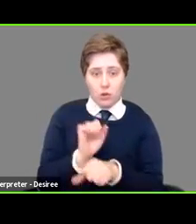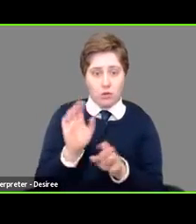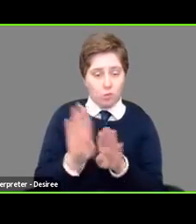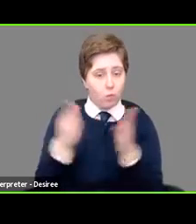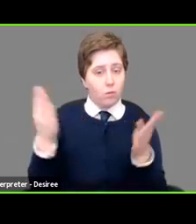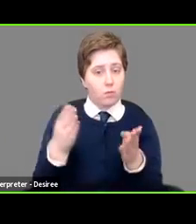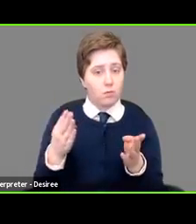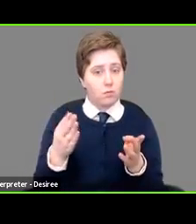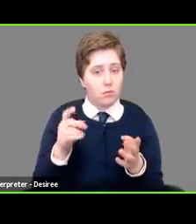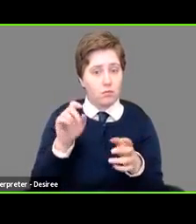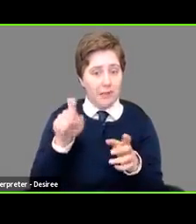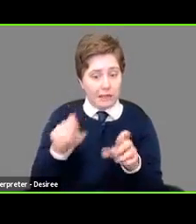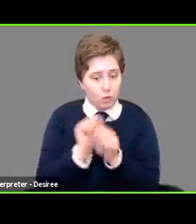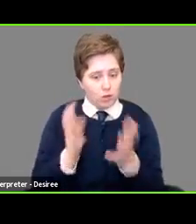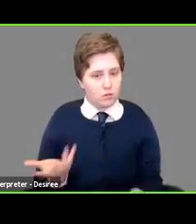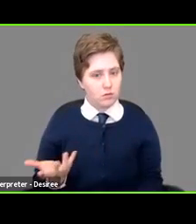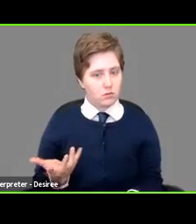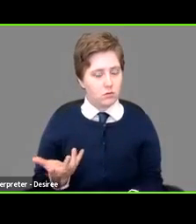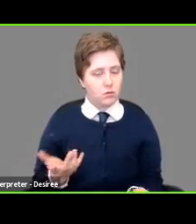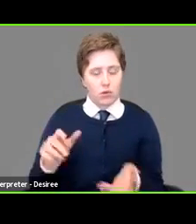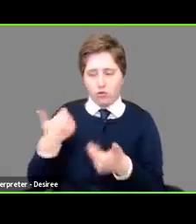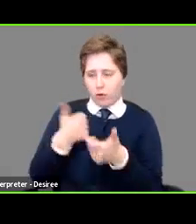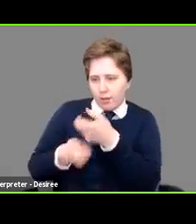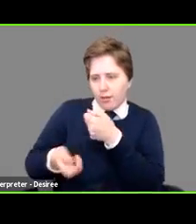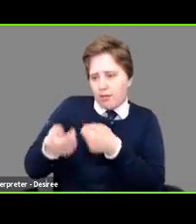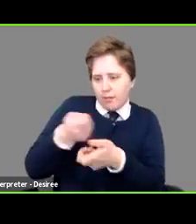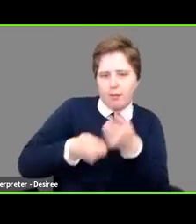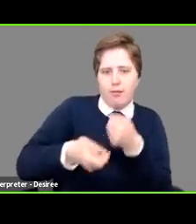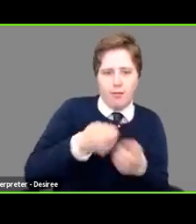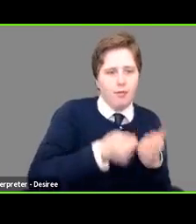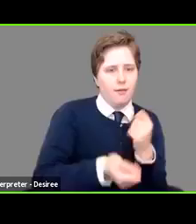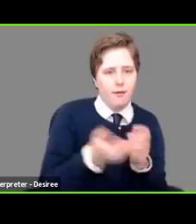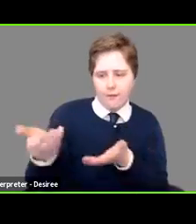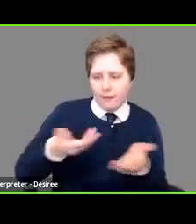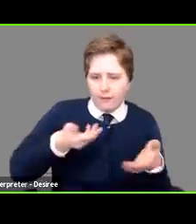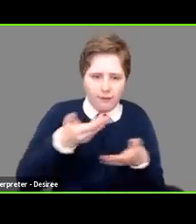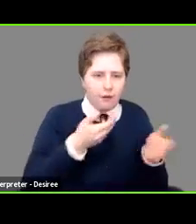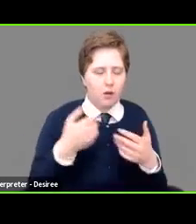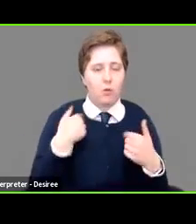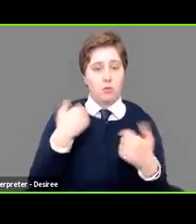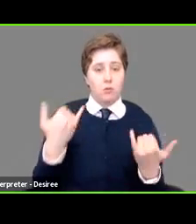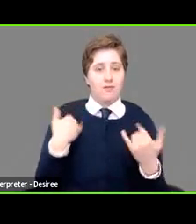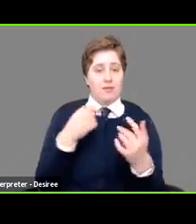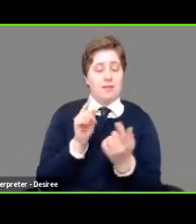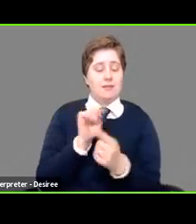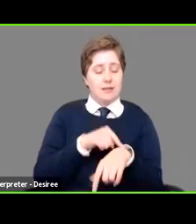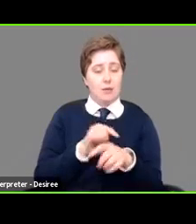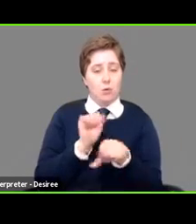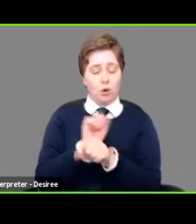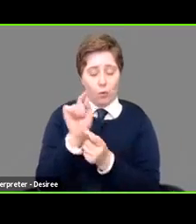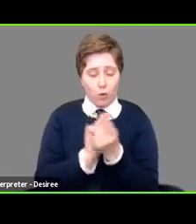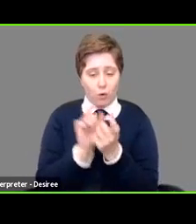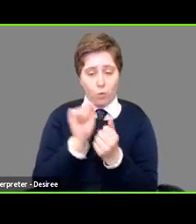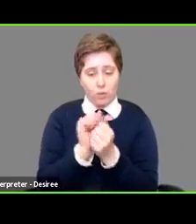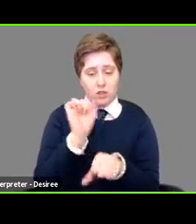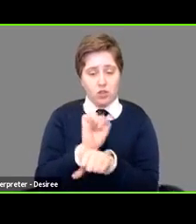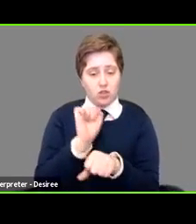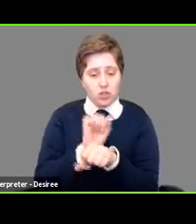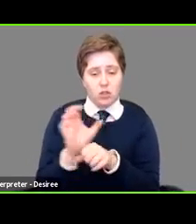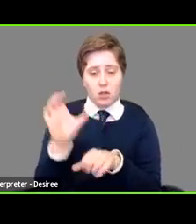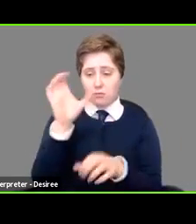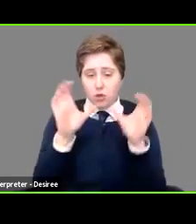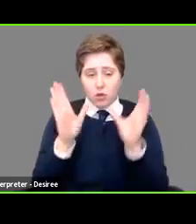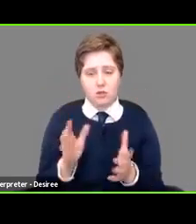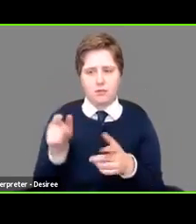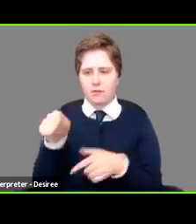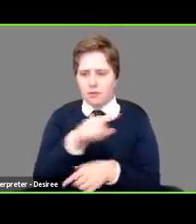And so on the workforce side, we've been taking this time to work one-on-one with job seekers to get them prepared, to